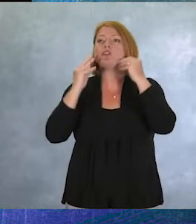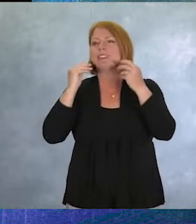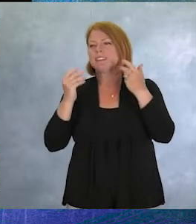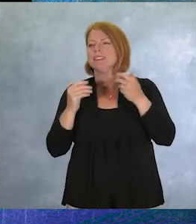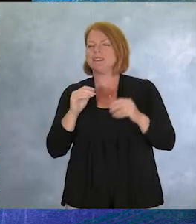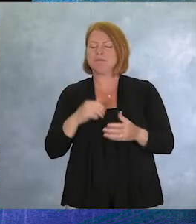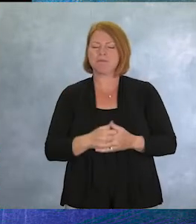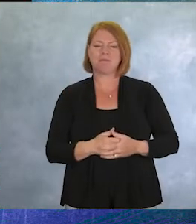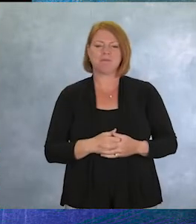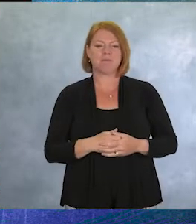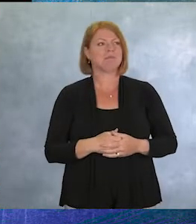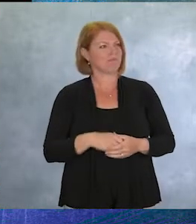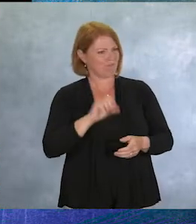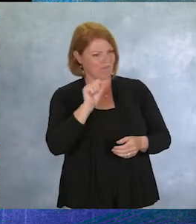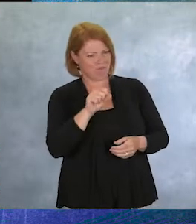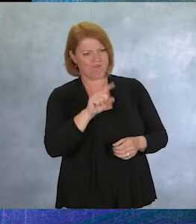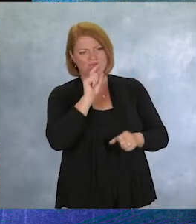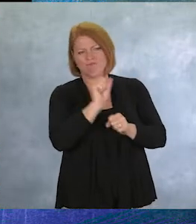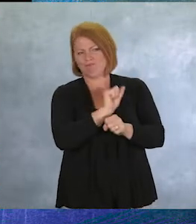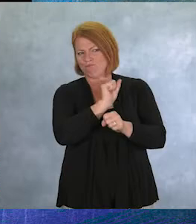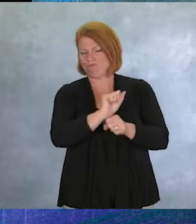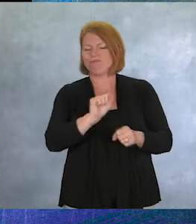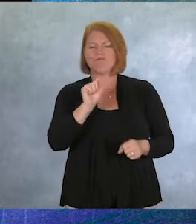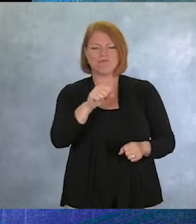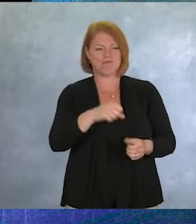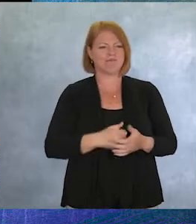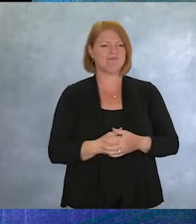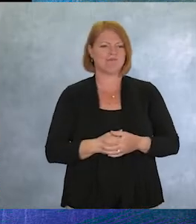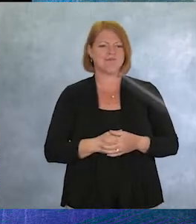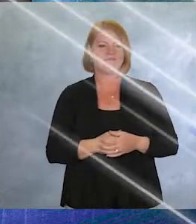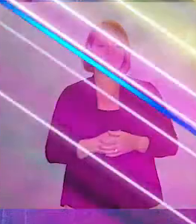Yeah, absolutely. Absolutely.